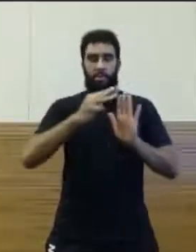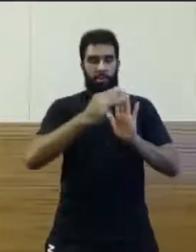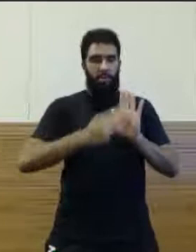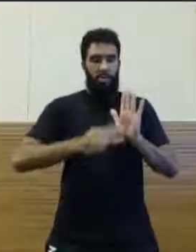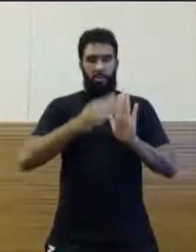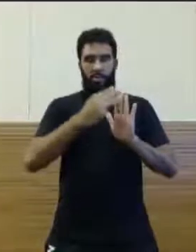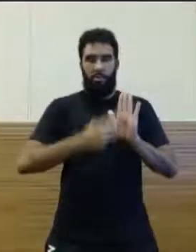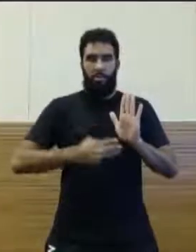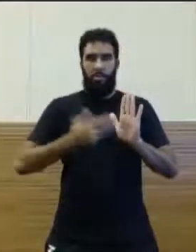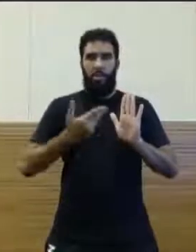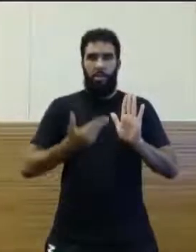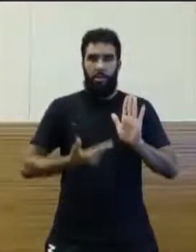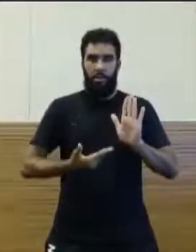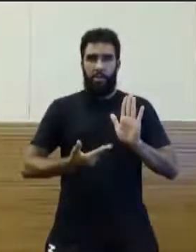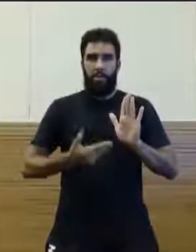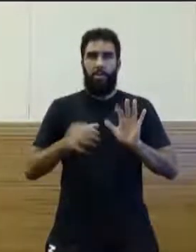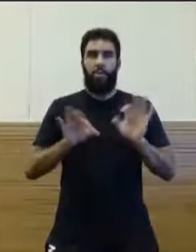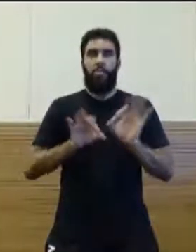with the methodology